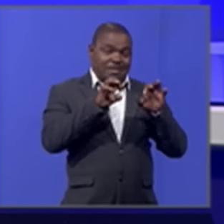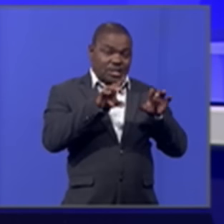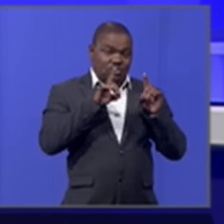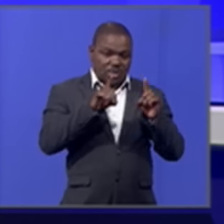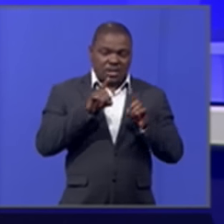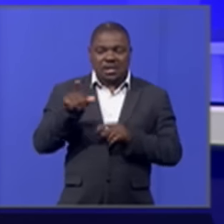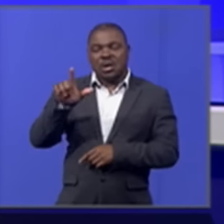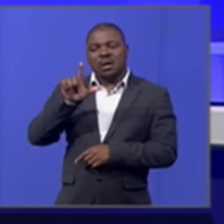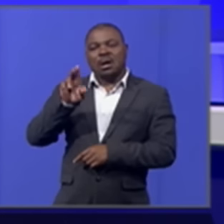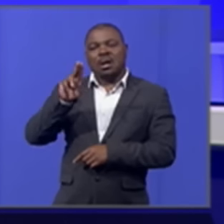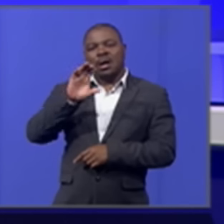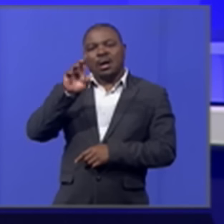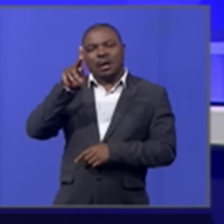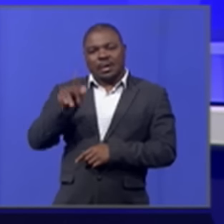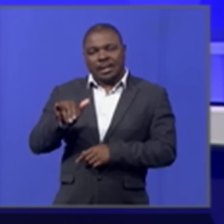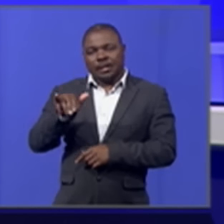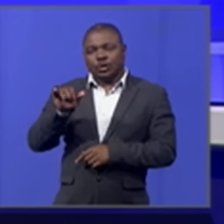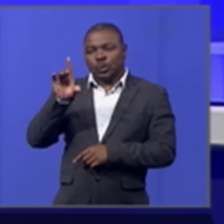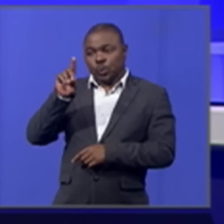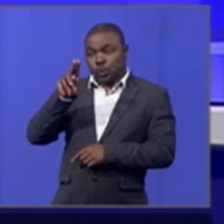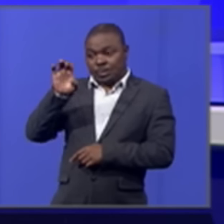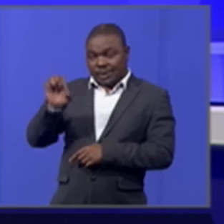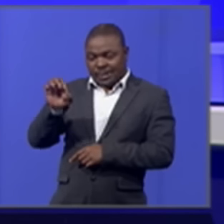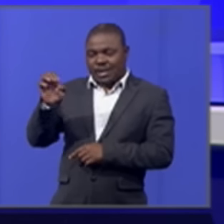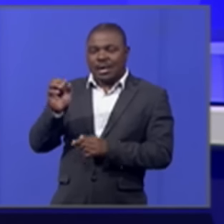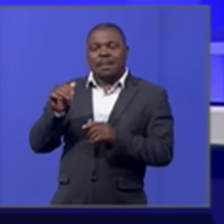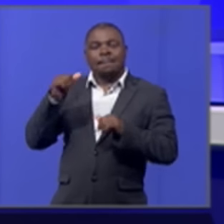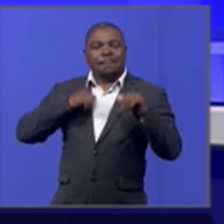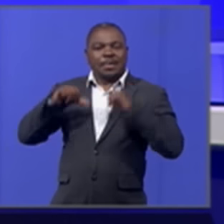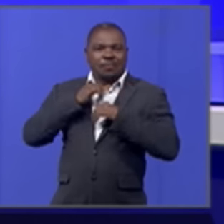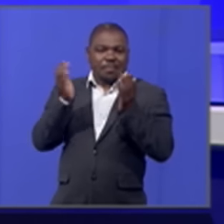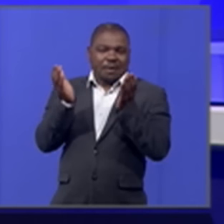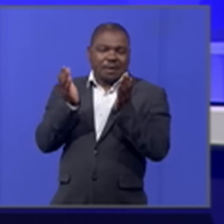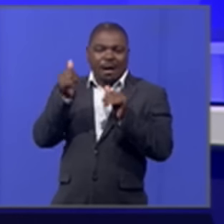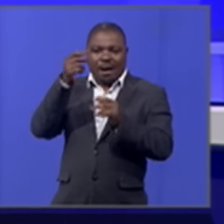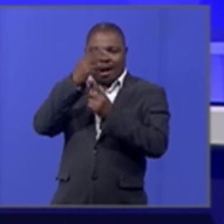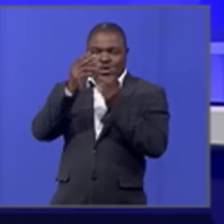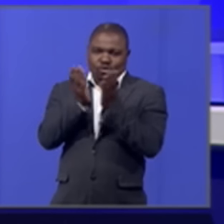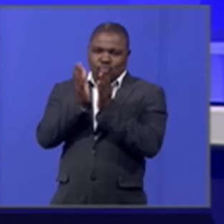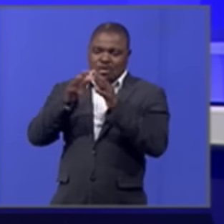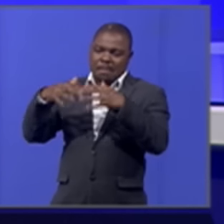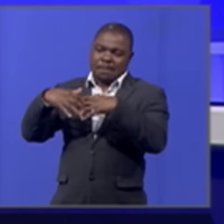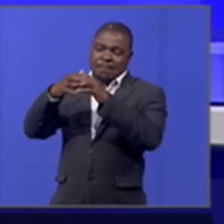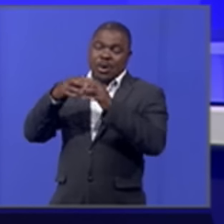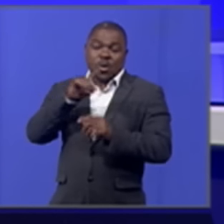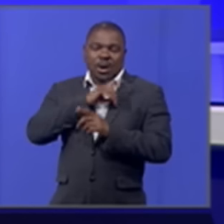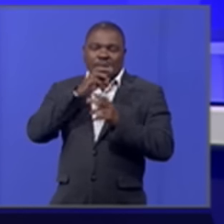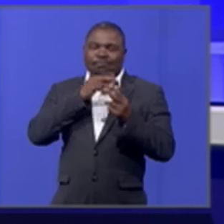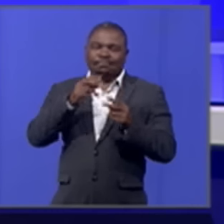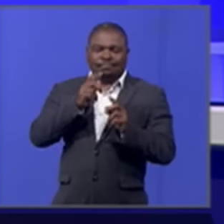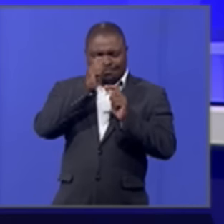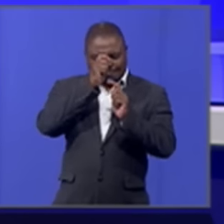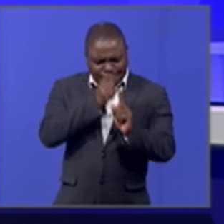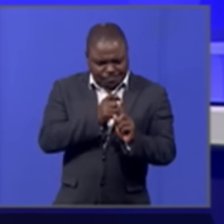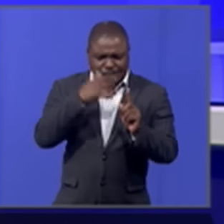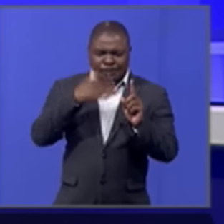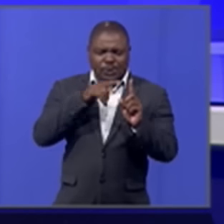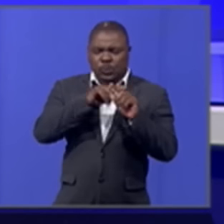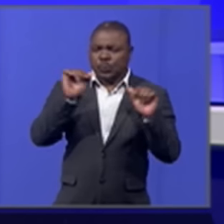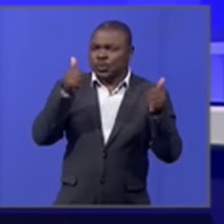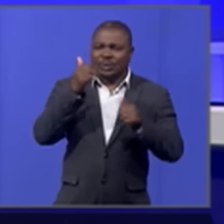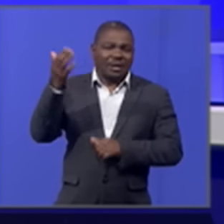sa Lucky Dube School of Performing Arts. Sekolo se tlotla yo mongwe wa diopedi tse dikgolo mo Afrika Borwa yo